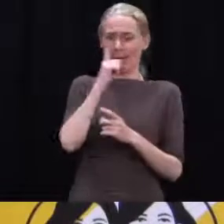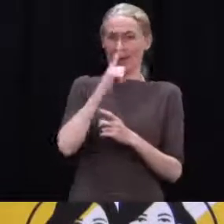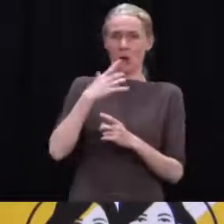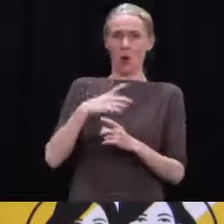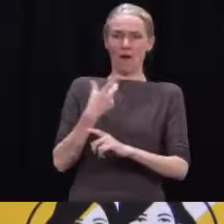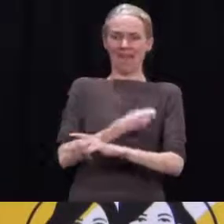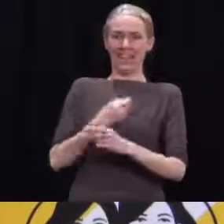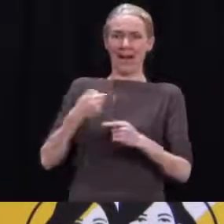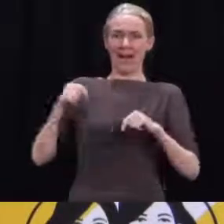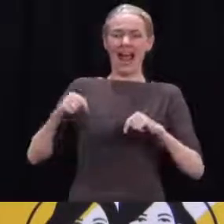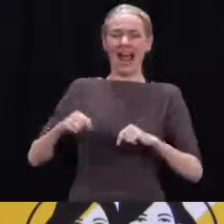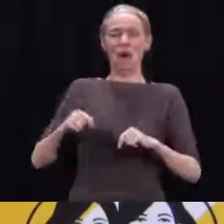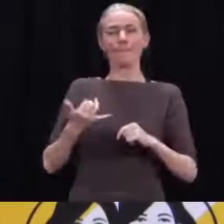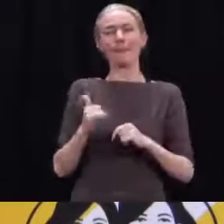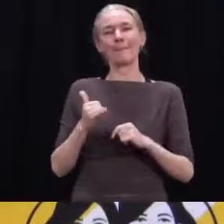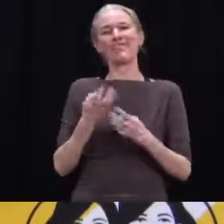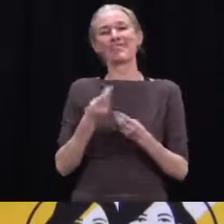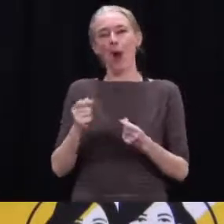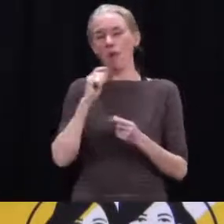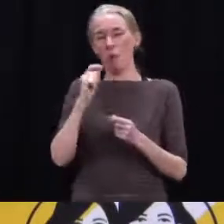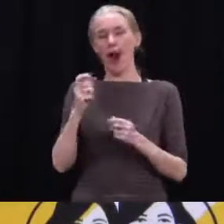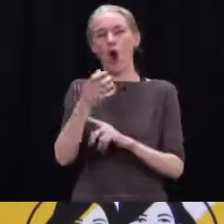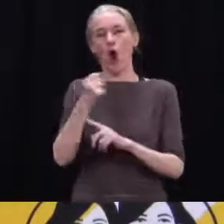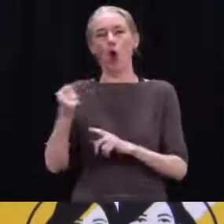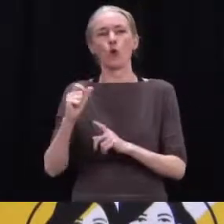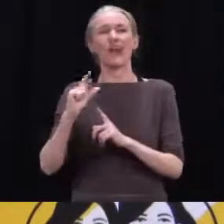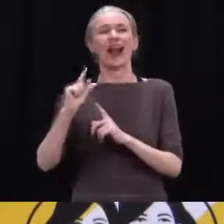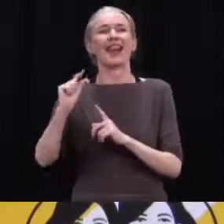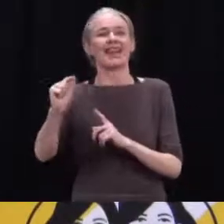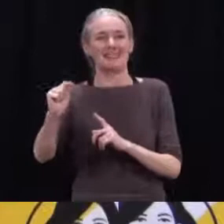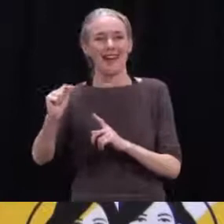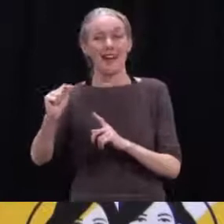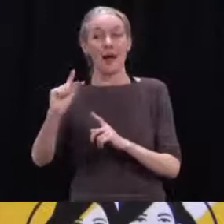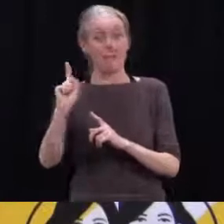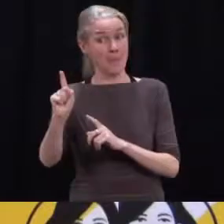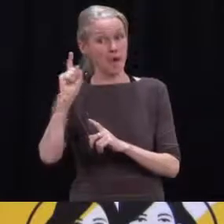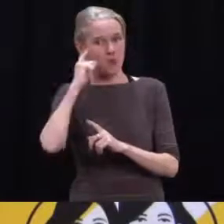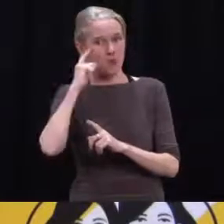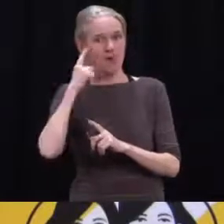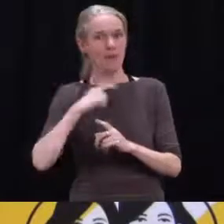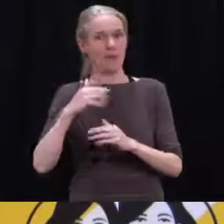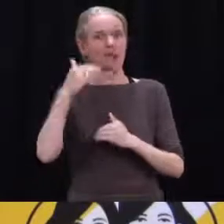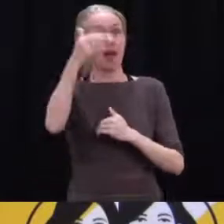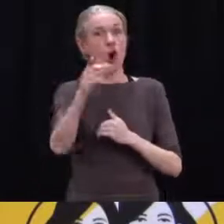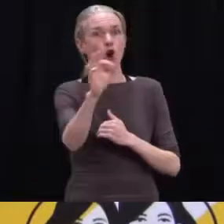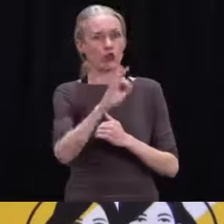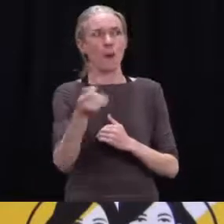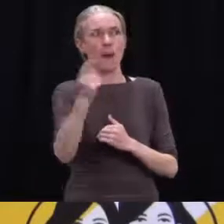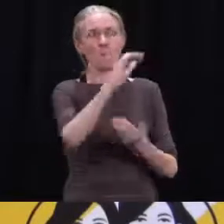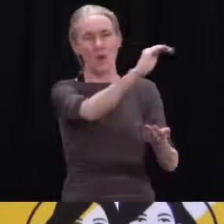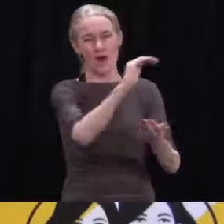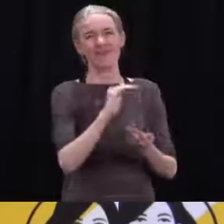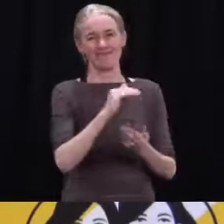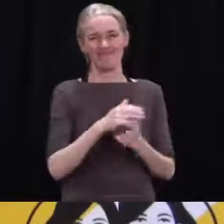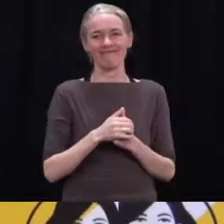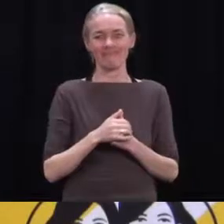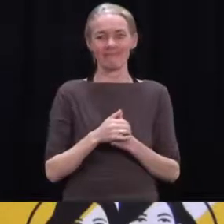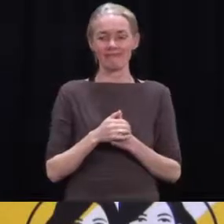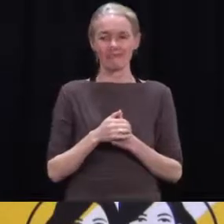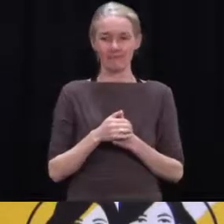October. And last one, and then sorry, that actually was on Afghanistan as well. You talked about